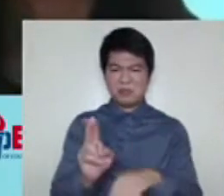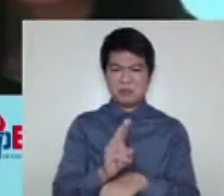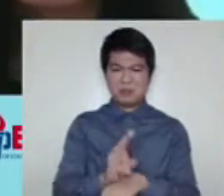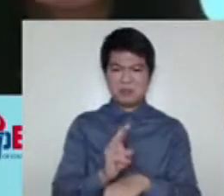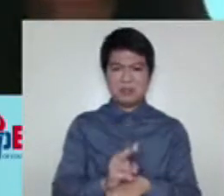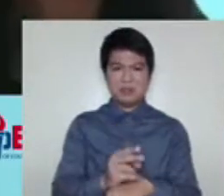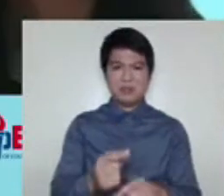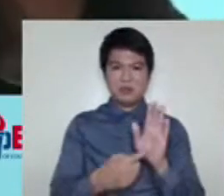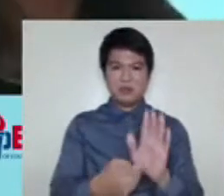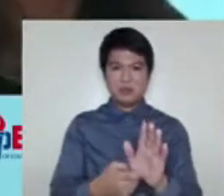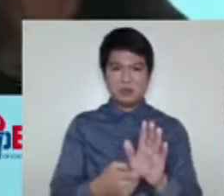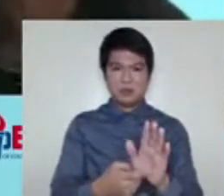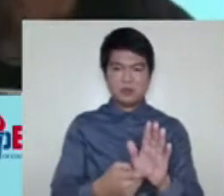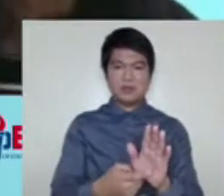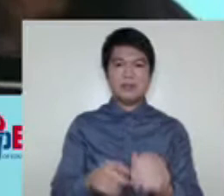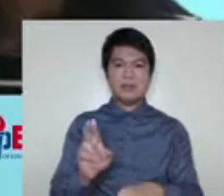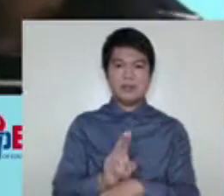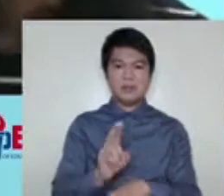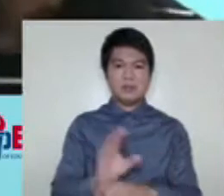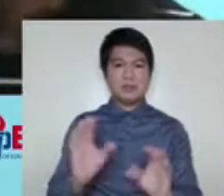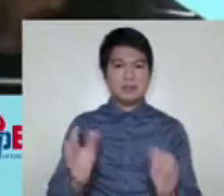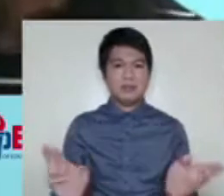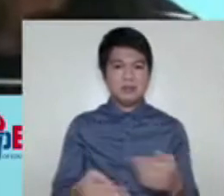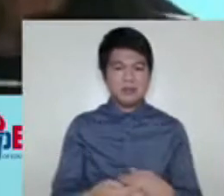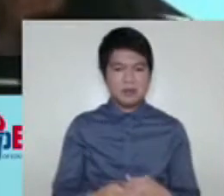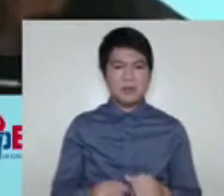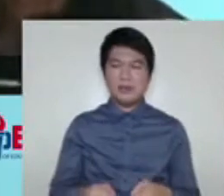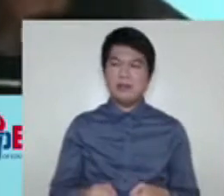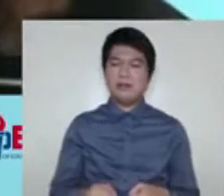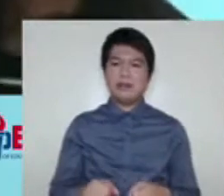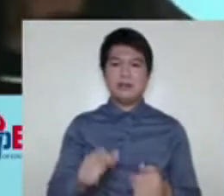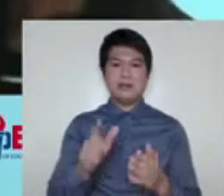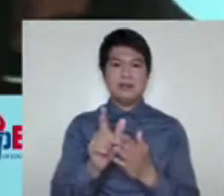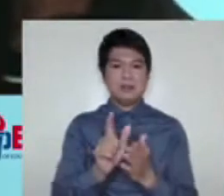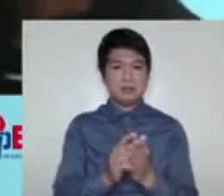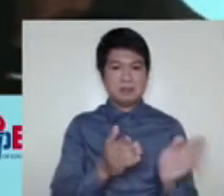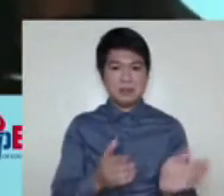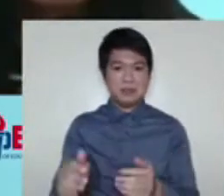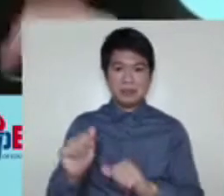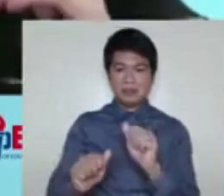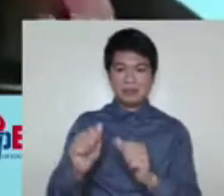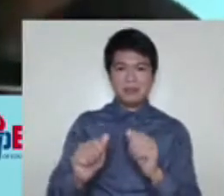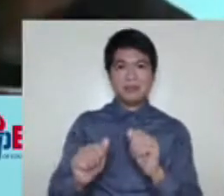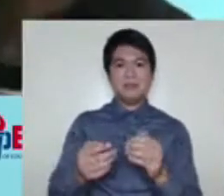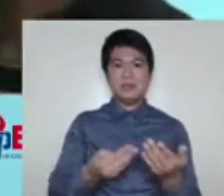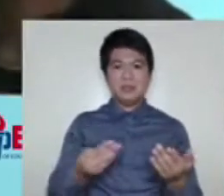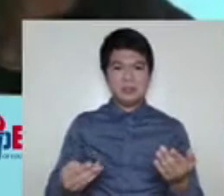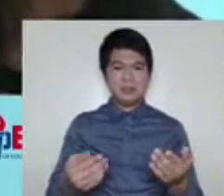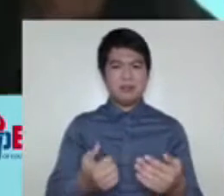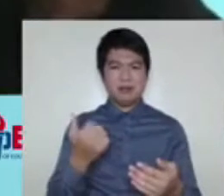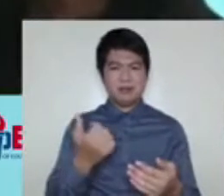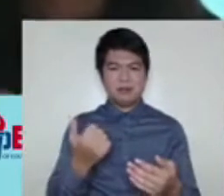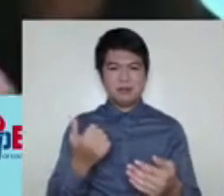teaching practice. So this may be in a form of a lesson plan, assessment materials, and other documents that you can